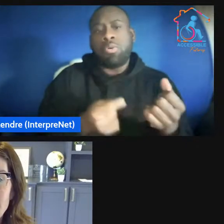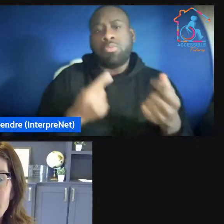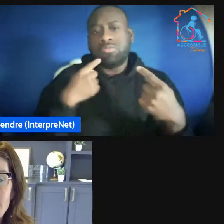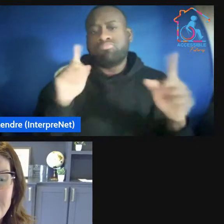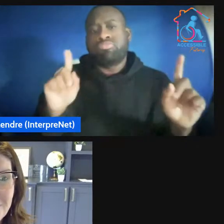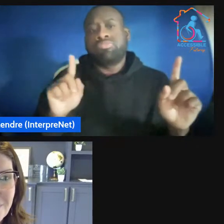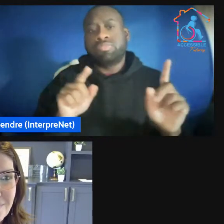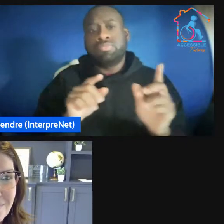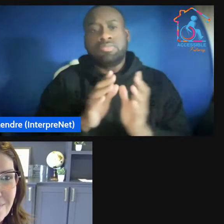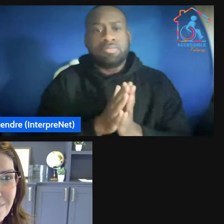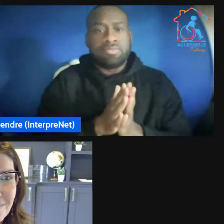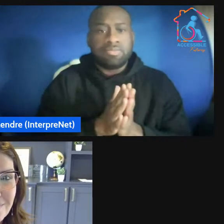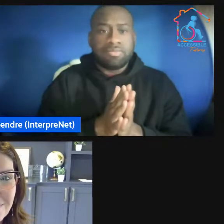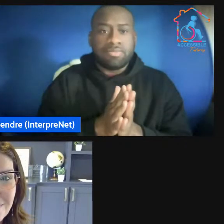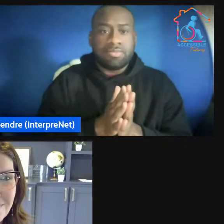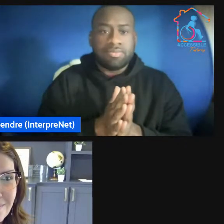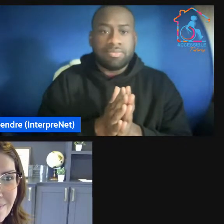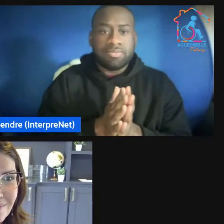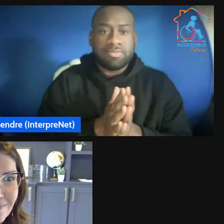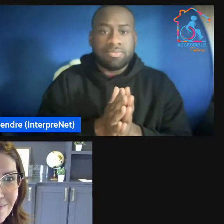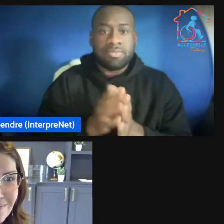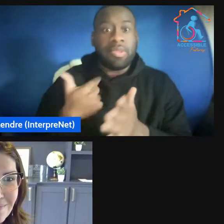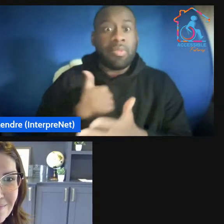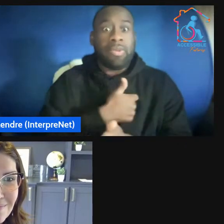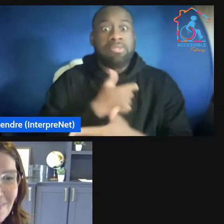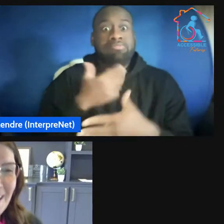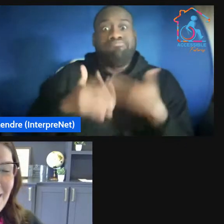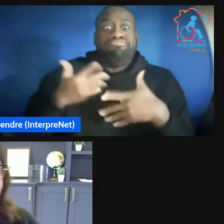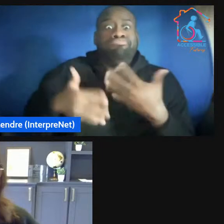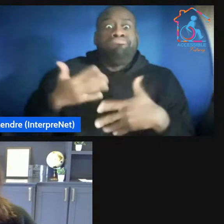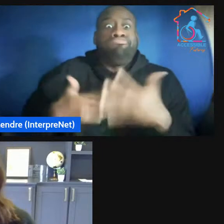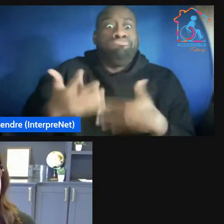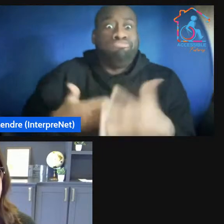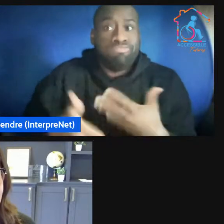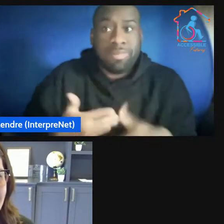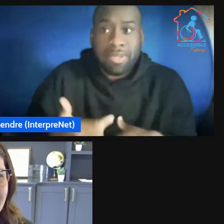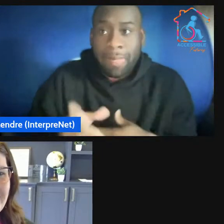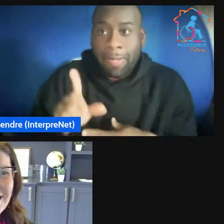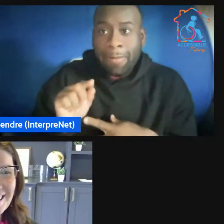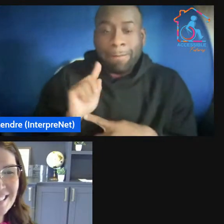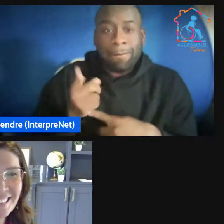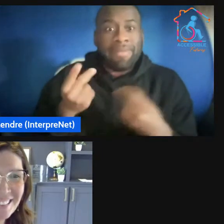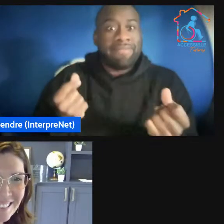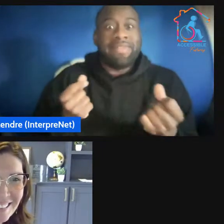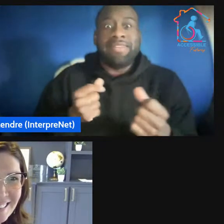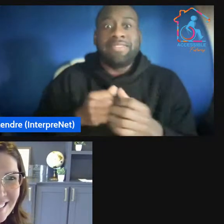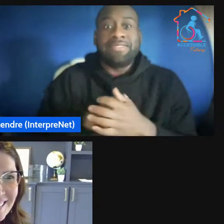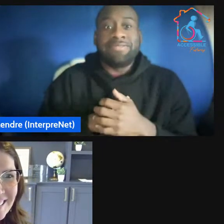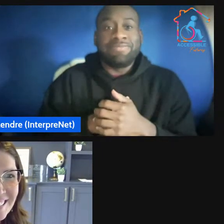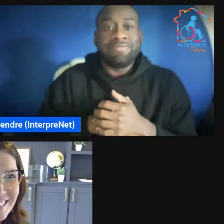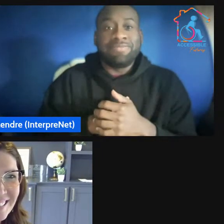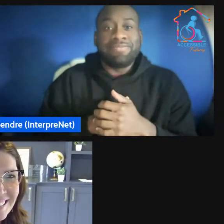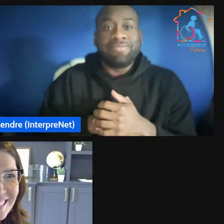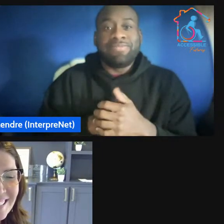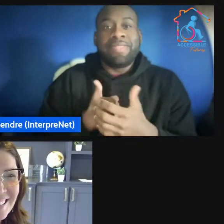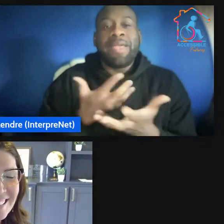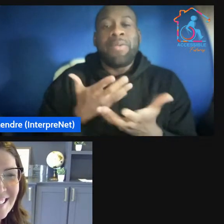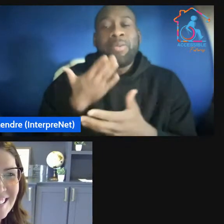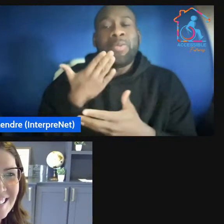So we just ran through like the 20 minutes so quick, and I'm like dying to hear